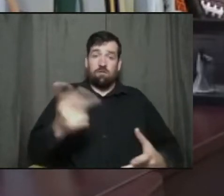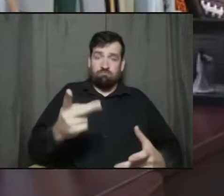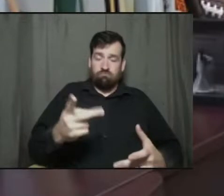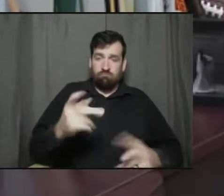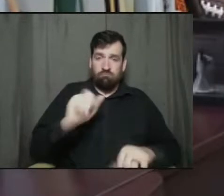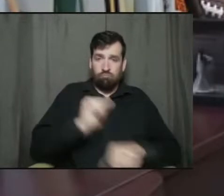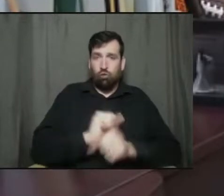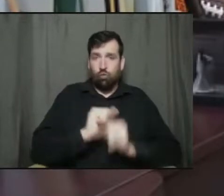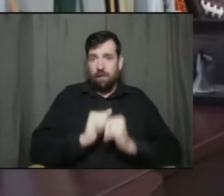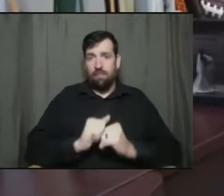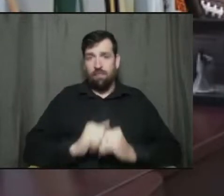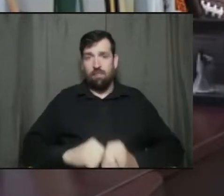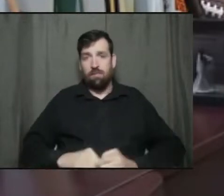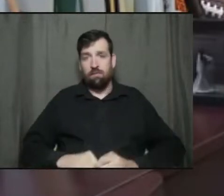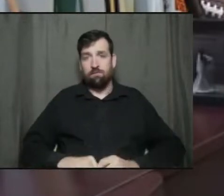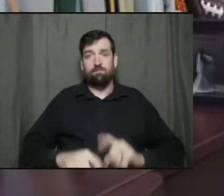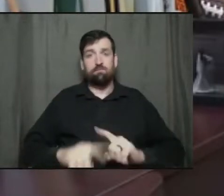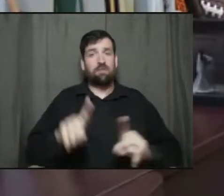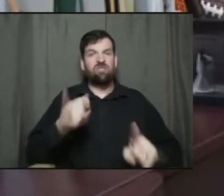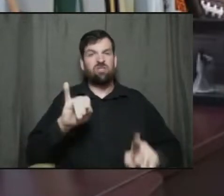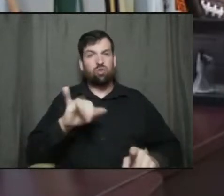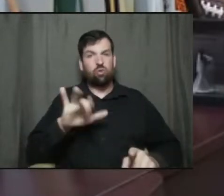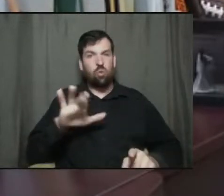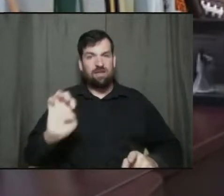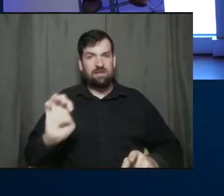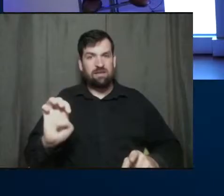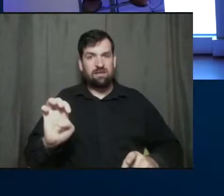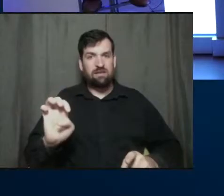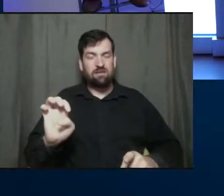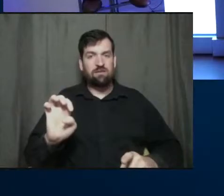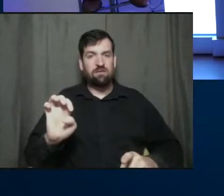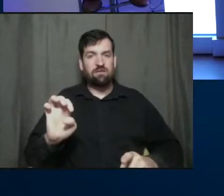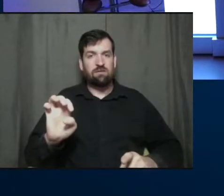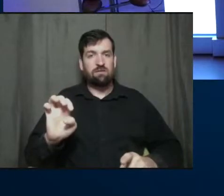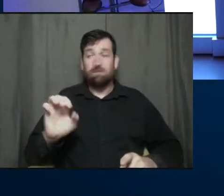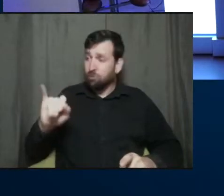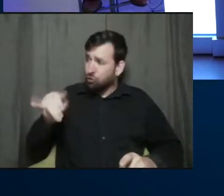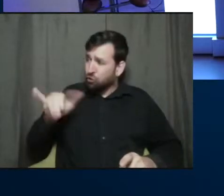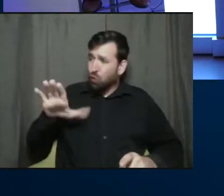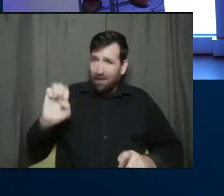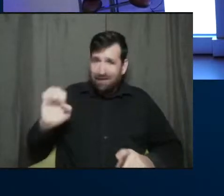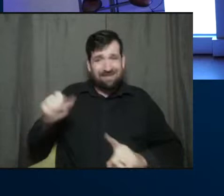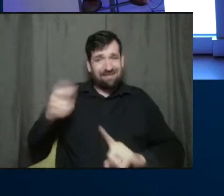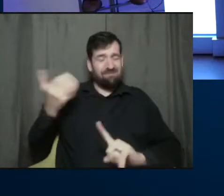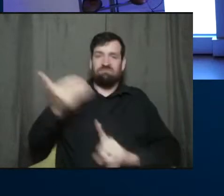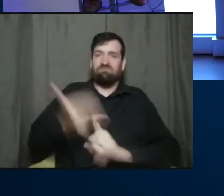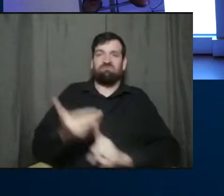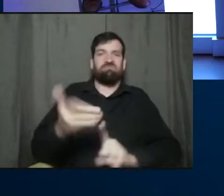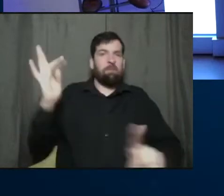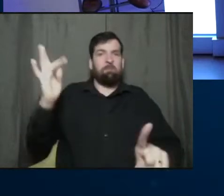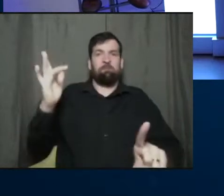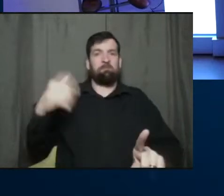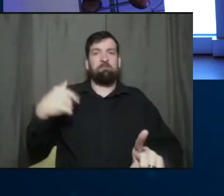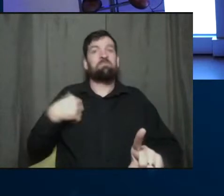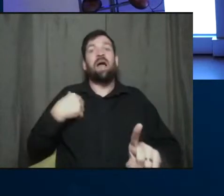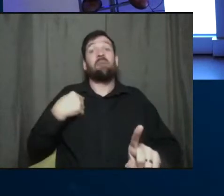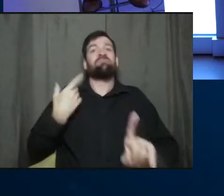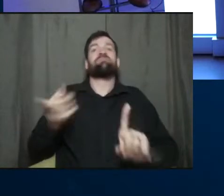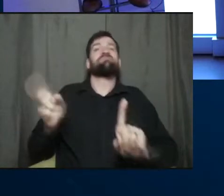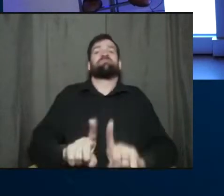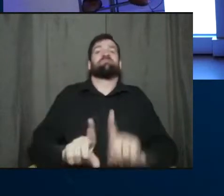But Joyce is just. Joyce is the rock star. I'm along for the ride for the most part. Amanda, how about